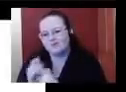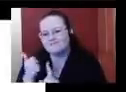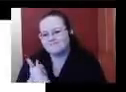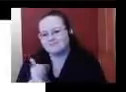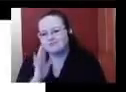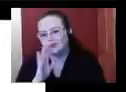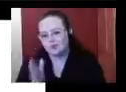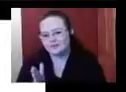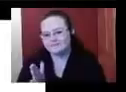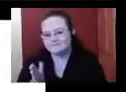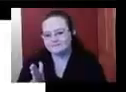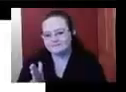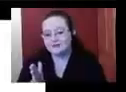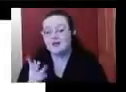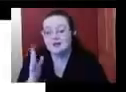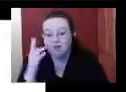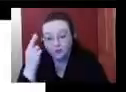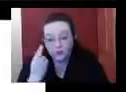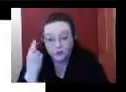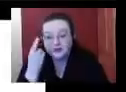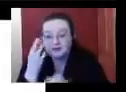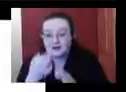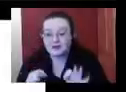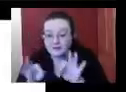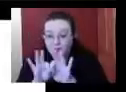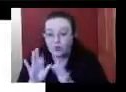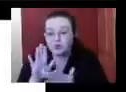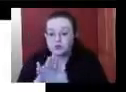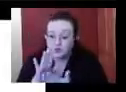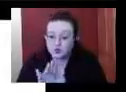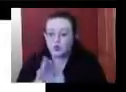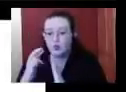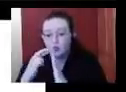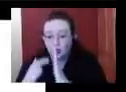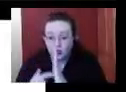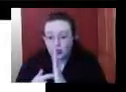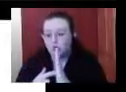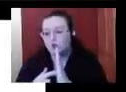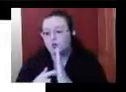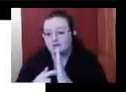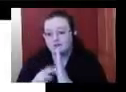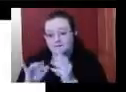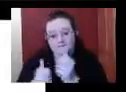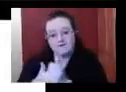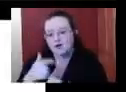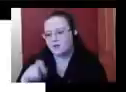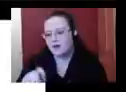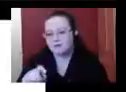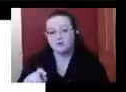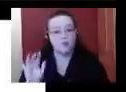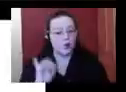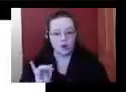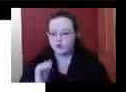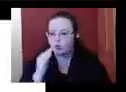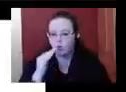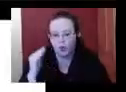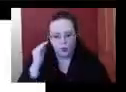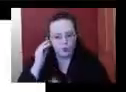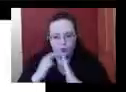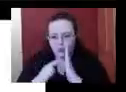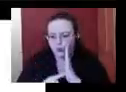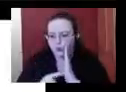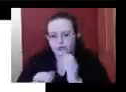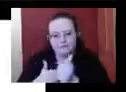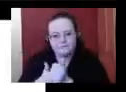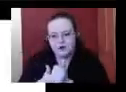important to have layers of protection at our schools and within our community, including in your own homes, to ensure we